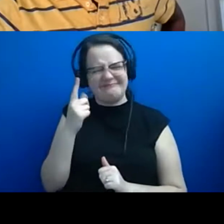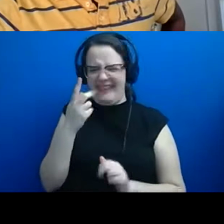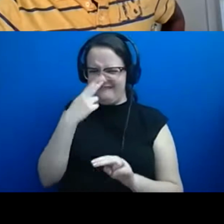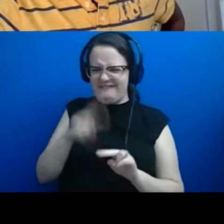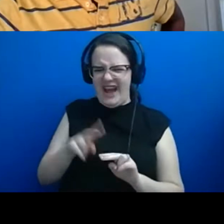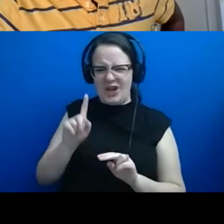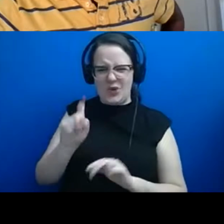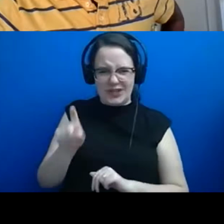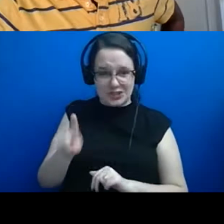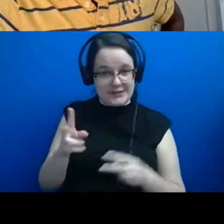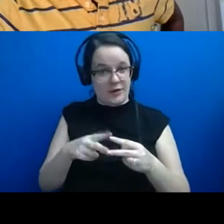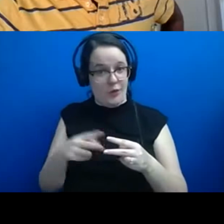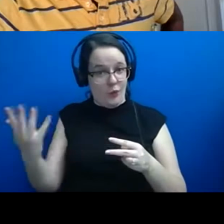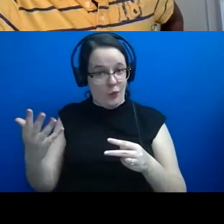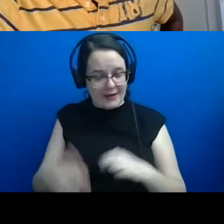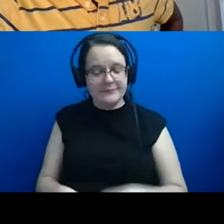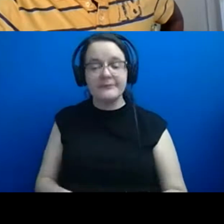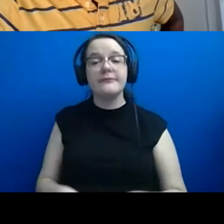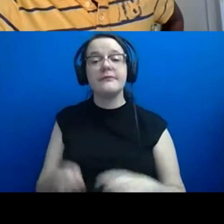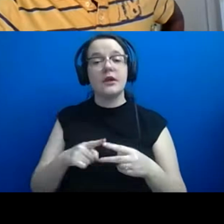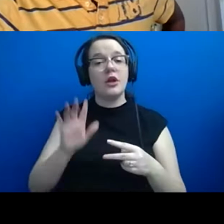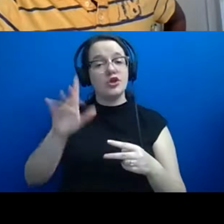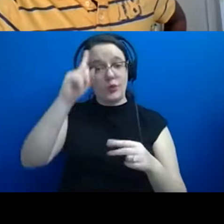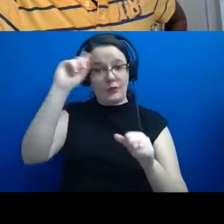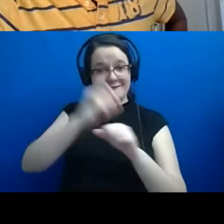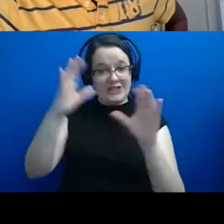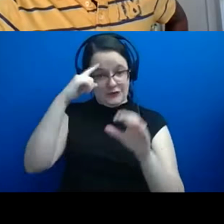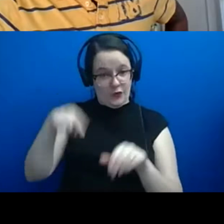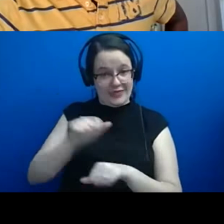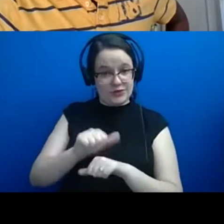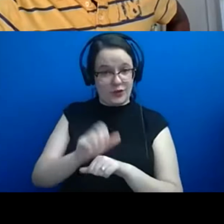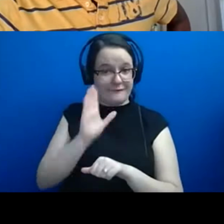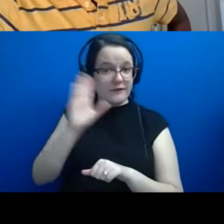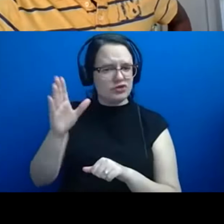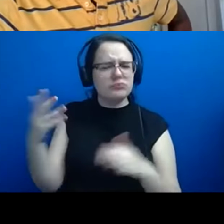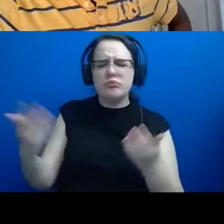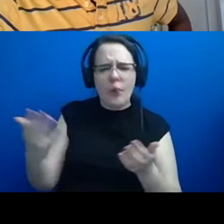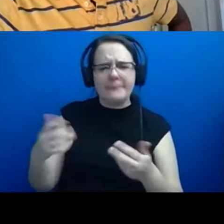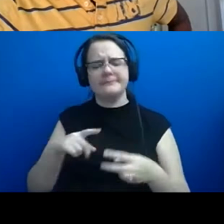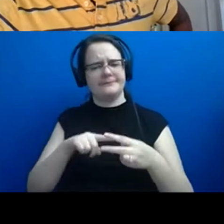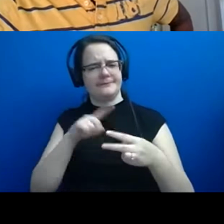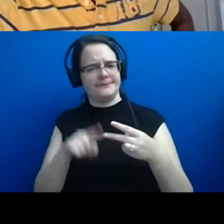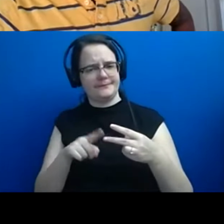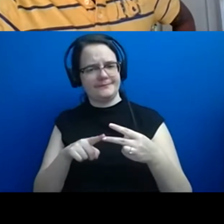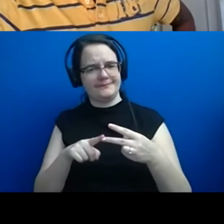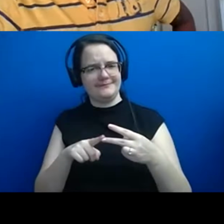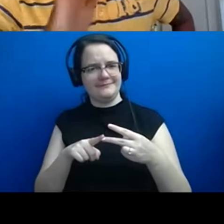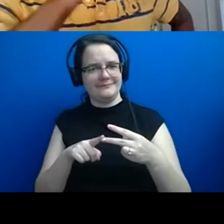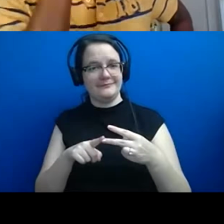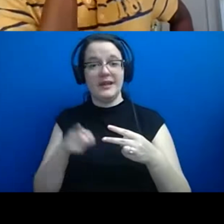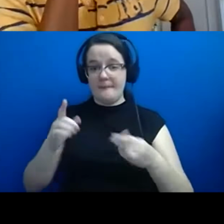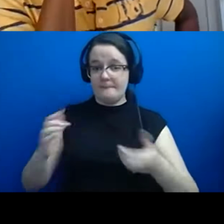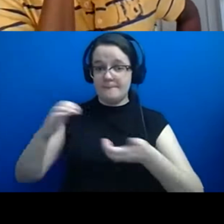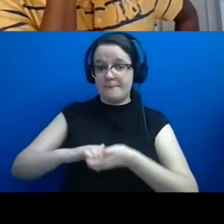The 2 questions are, what's your vision for this work in the future? And how are you going to partner for